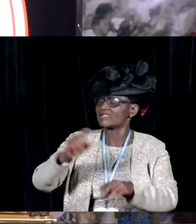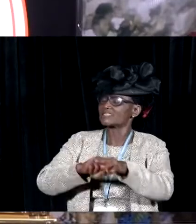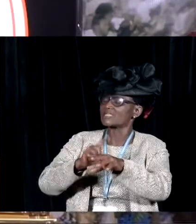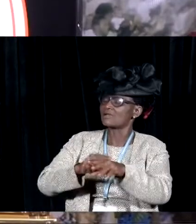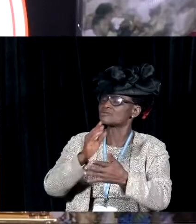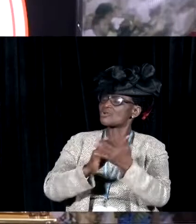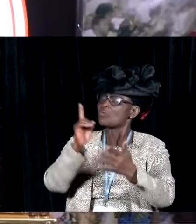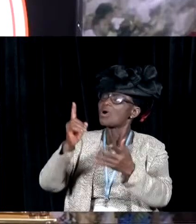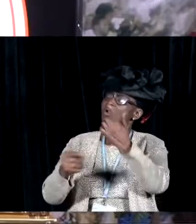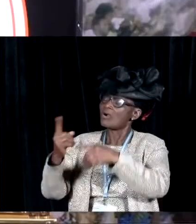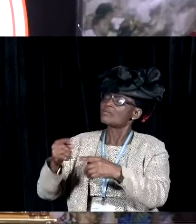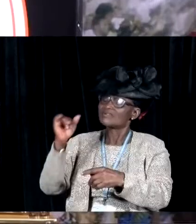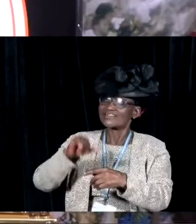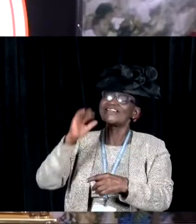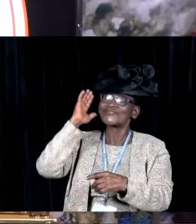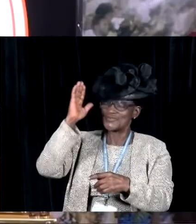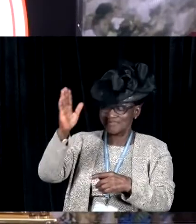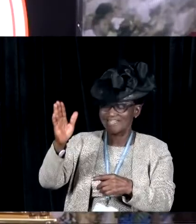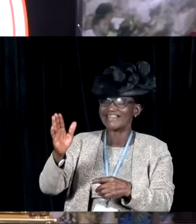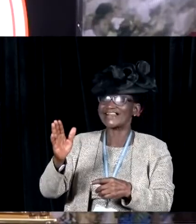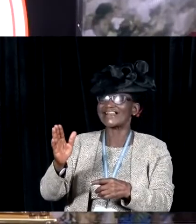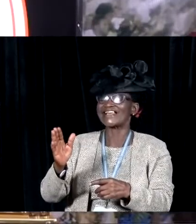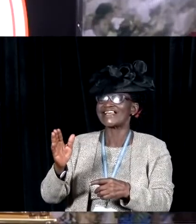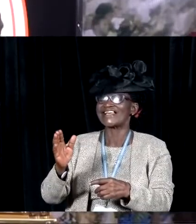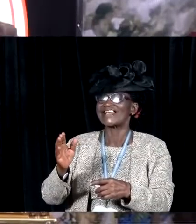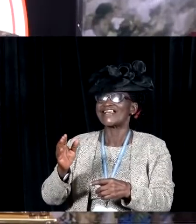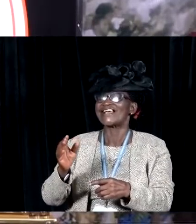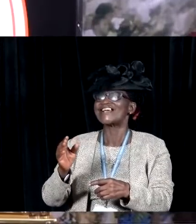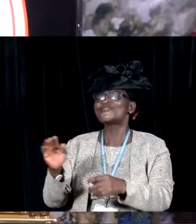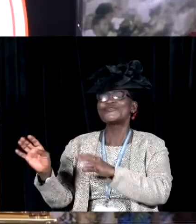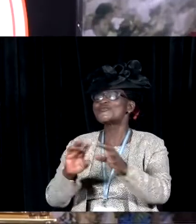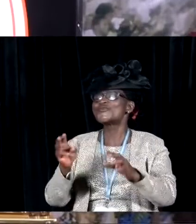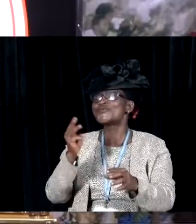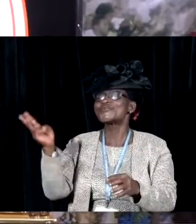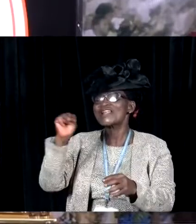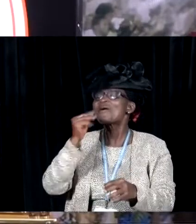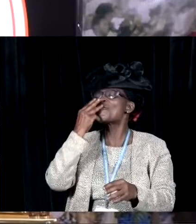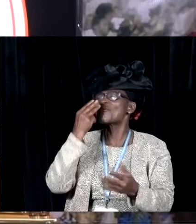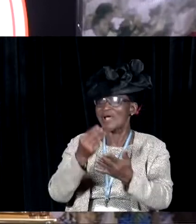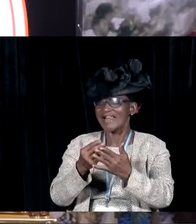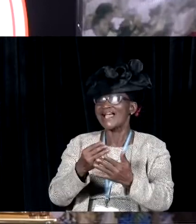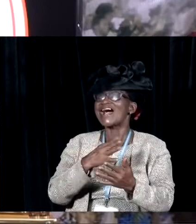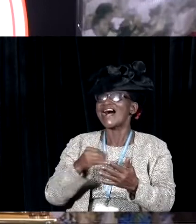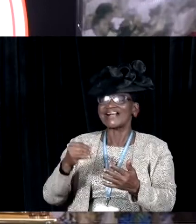they entertain the fellow, when the fellow is going, he's going to say, hey, God bless you.